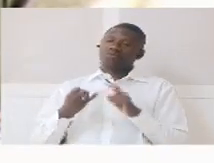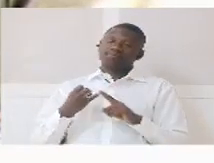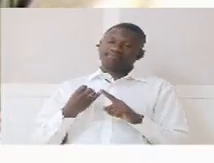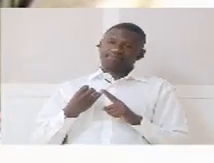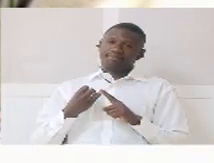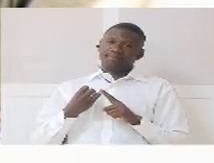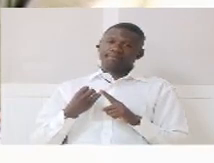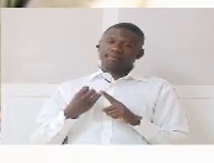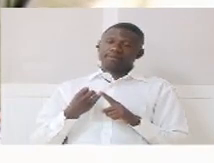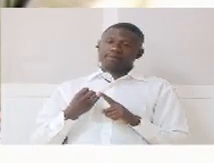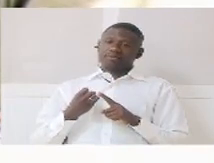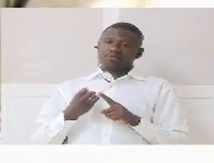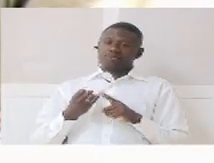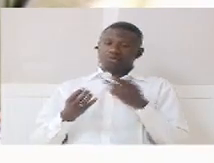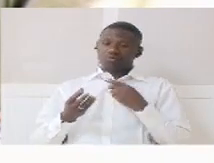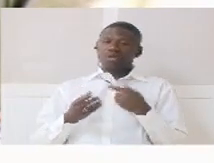because data nyimbijele,